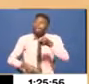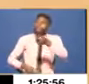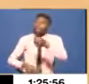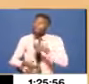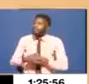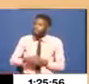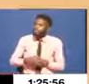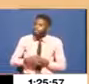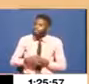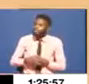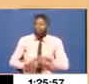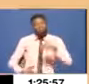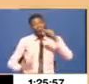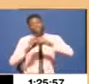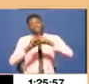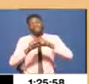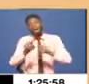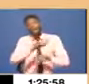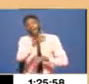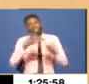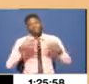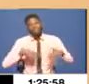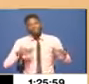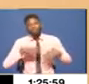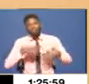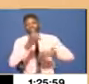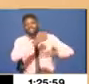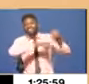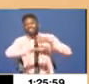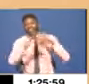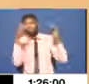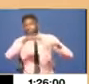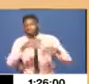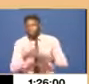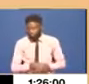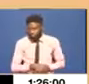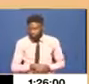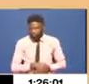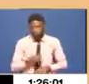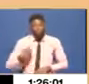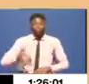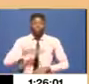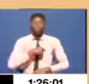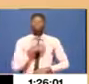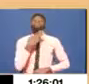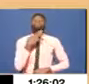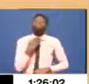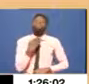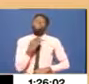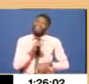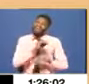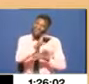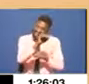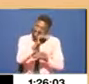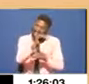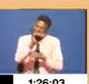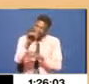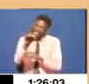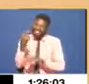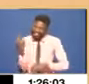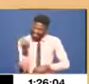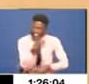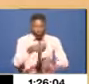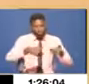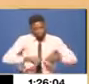to interfere with other people's function, isn't it? Yes. And we want to call every youth to achieve kila